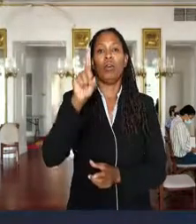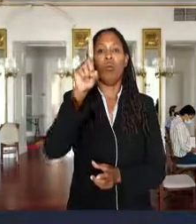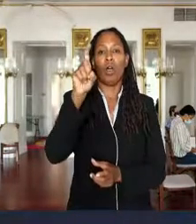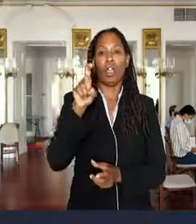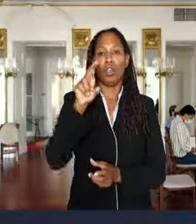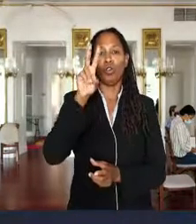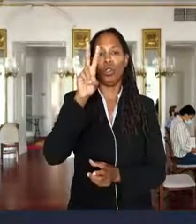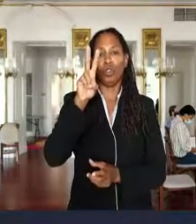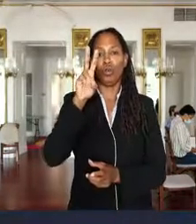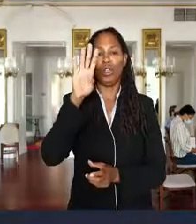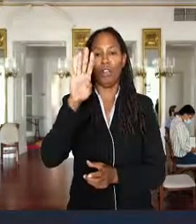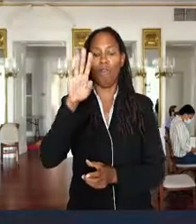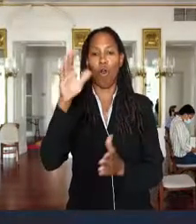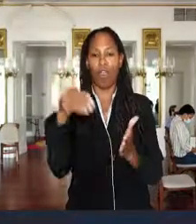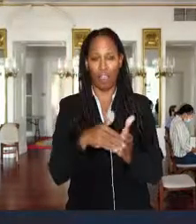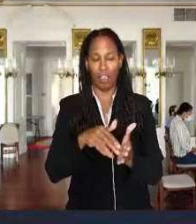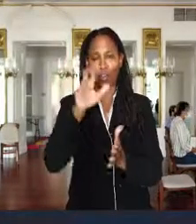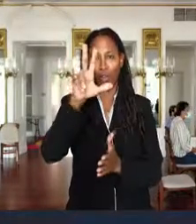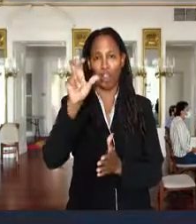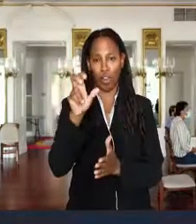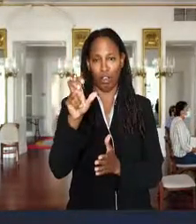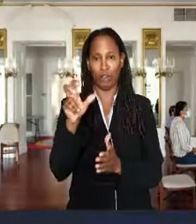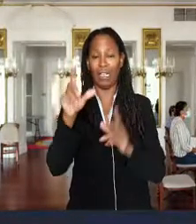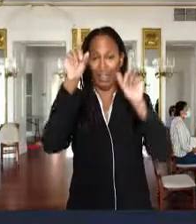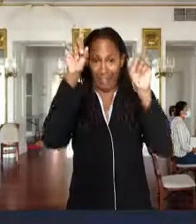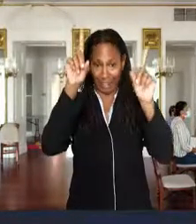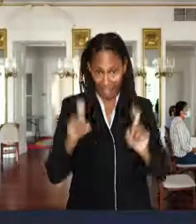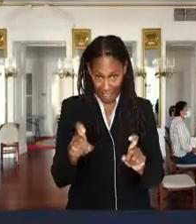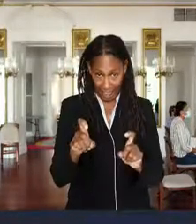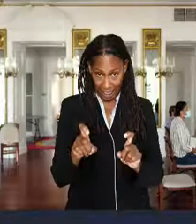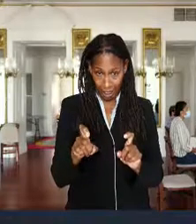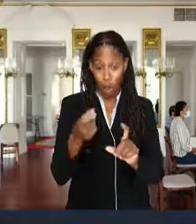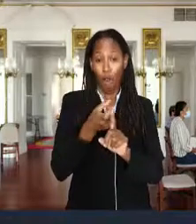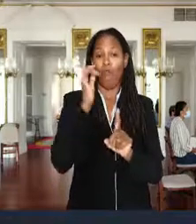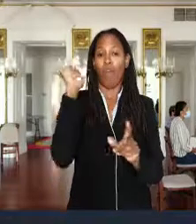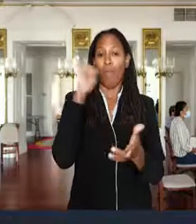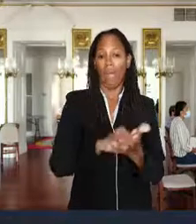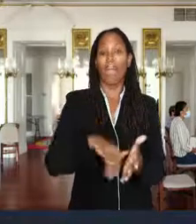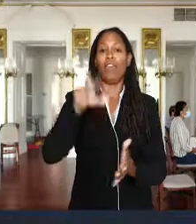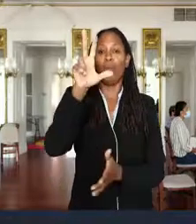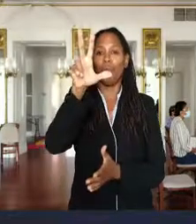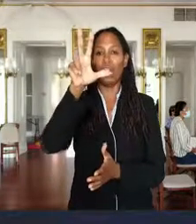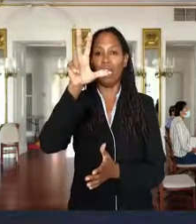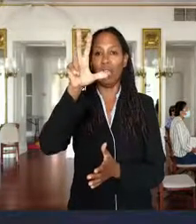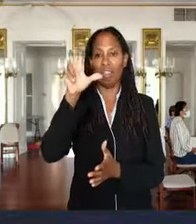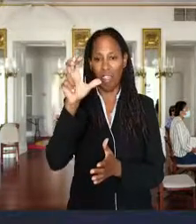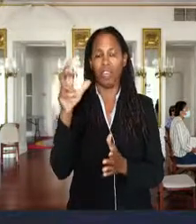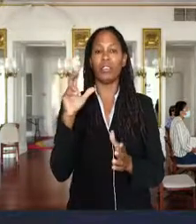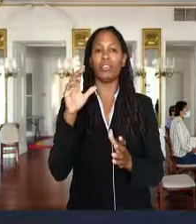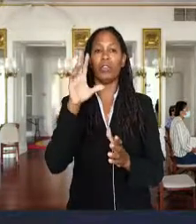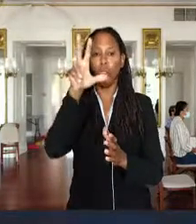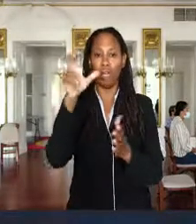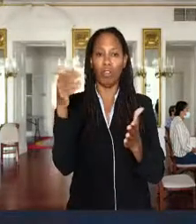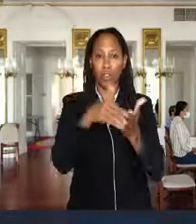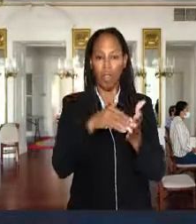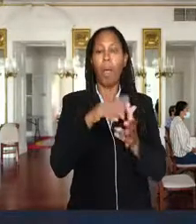128,753 tests, of which 3,844 individuals have tested positive, and